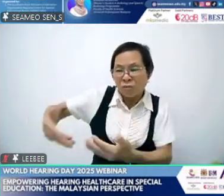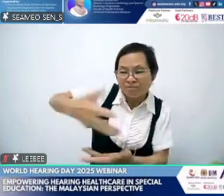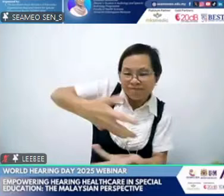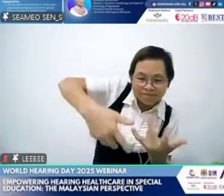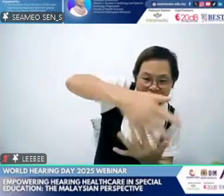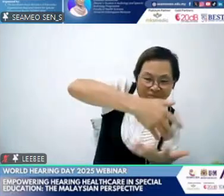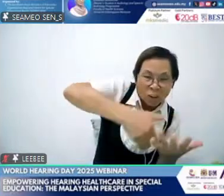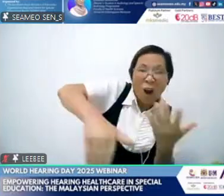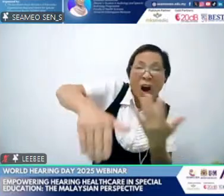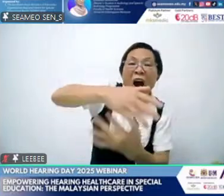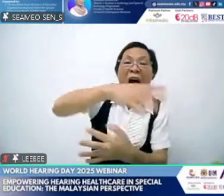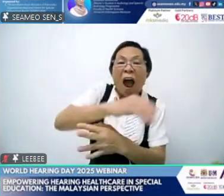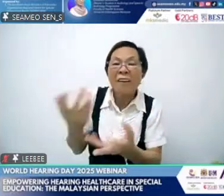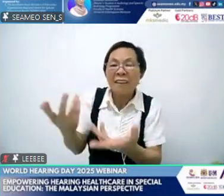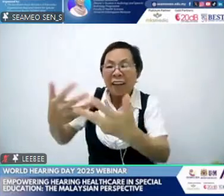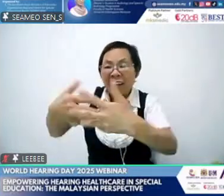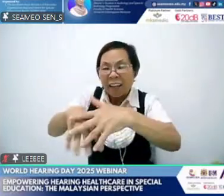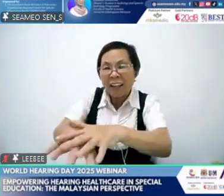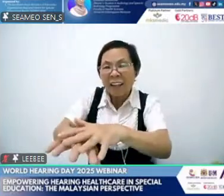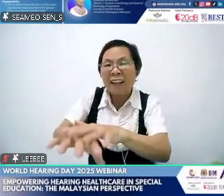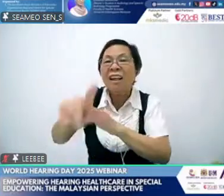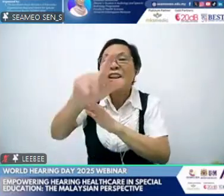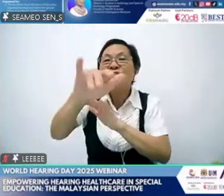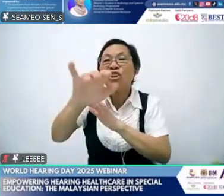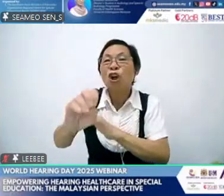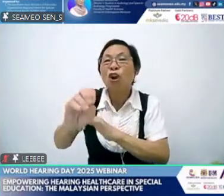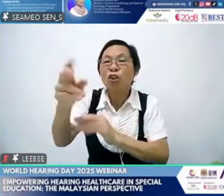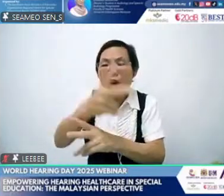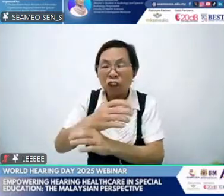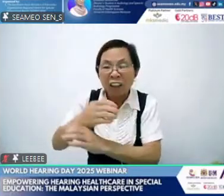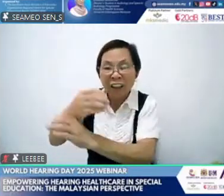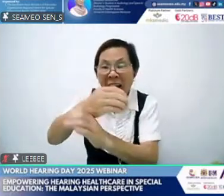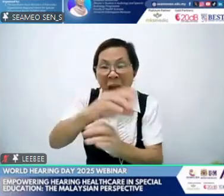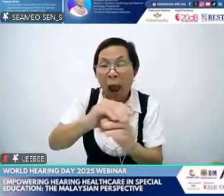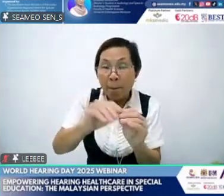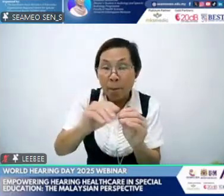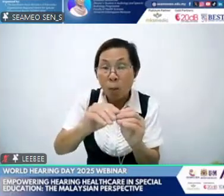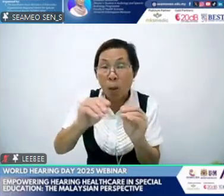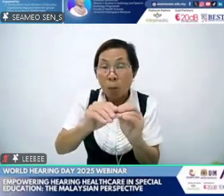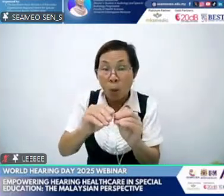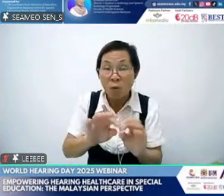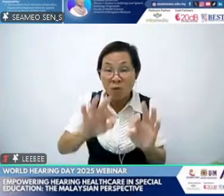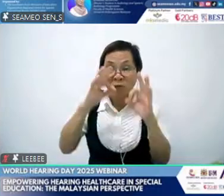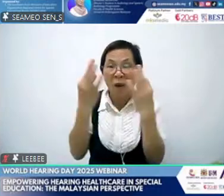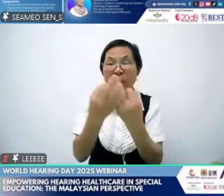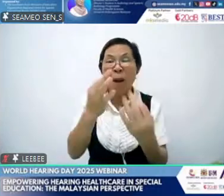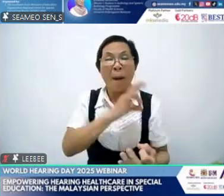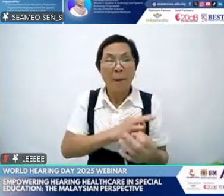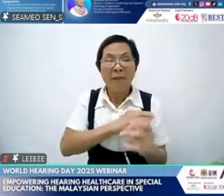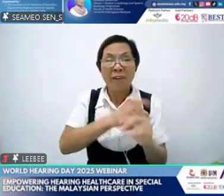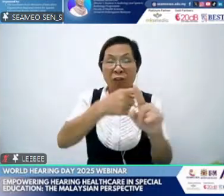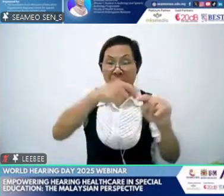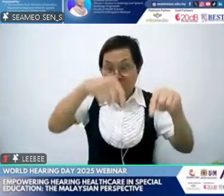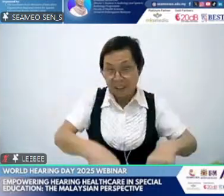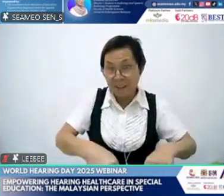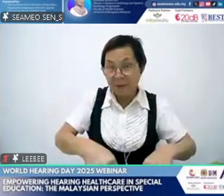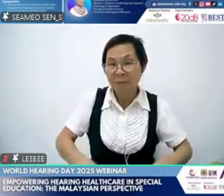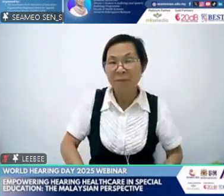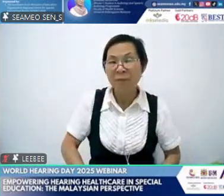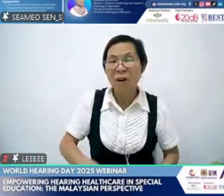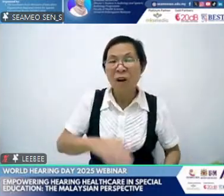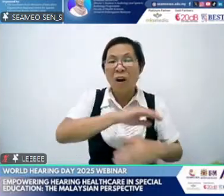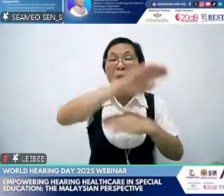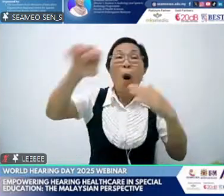features, and integrate the module into audiology care, ensuring even more families benefit from this resource. All in